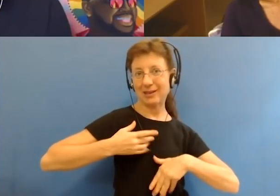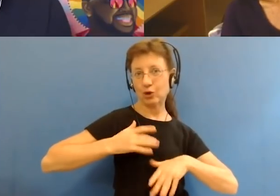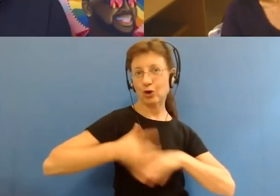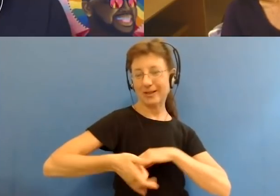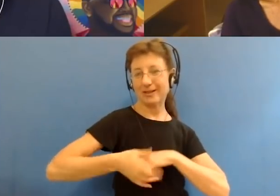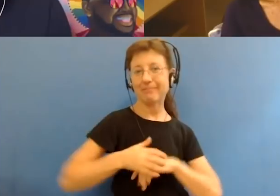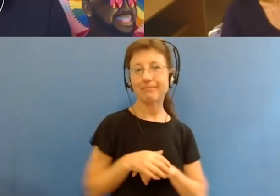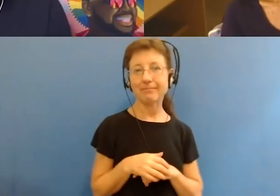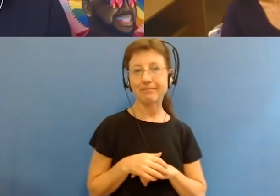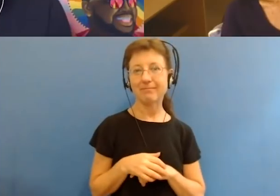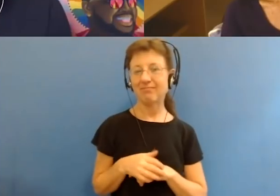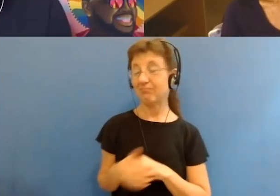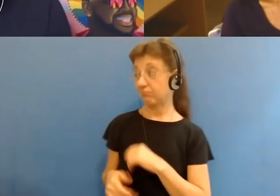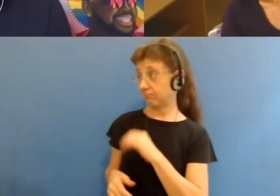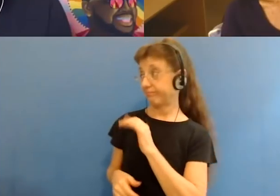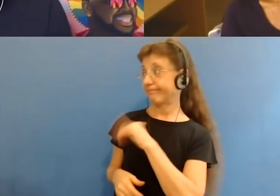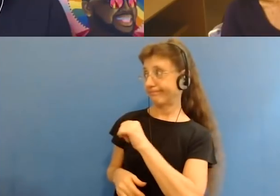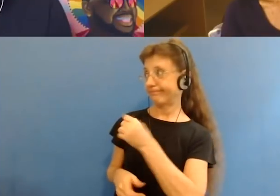Absolutely.